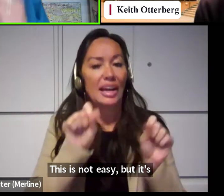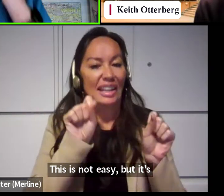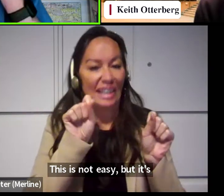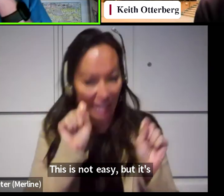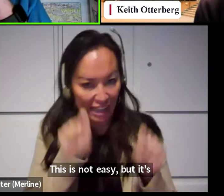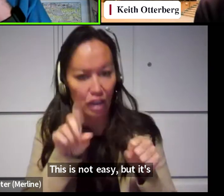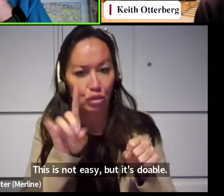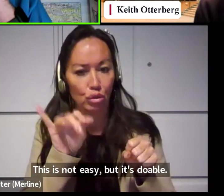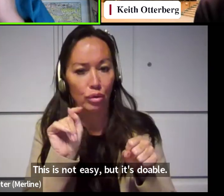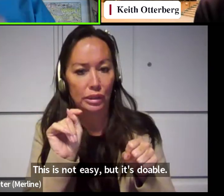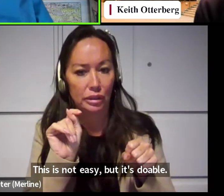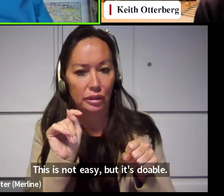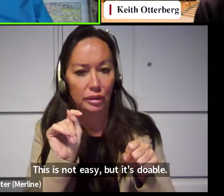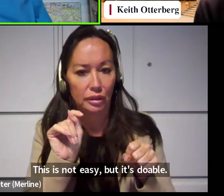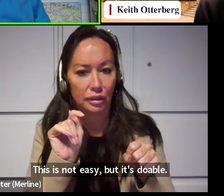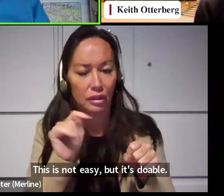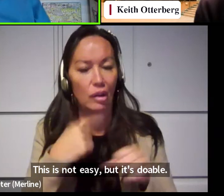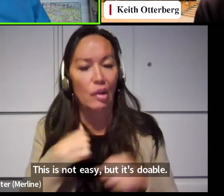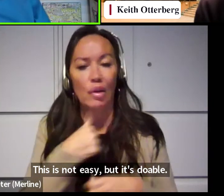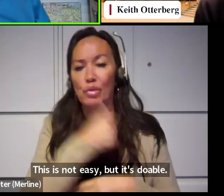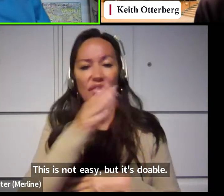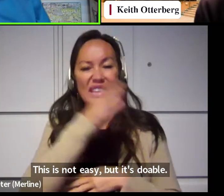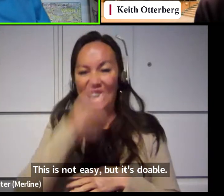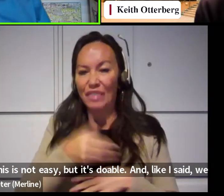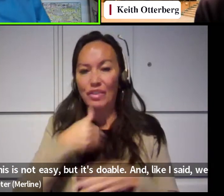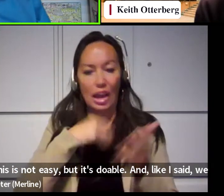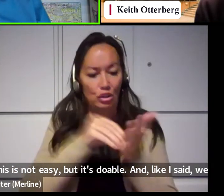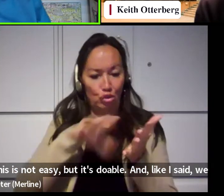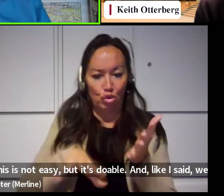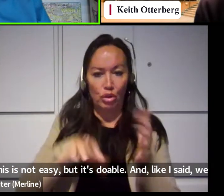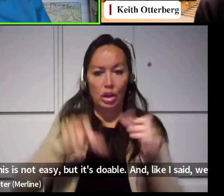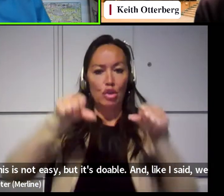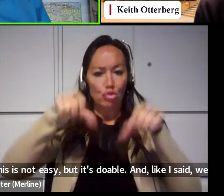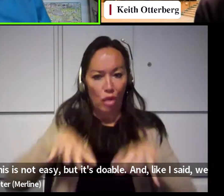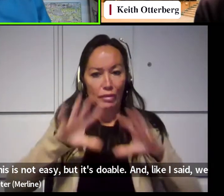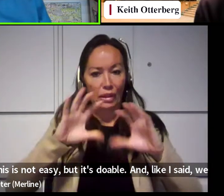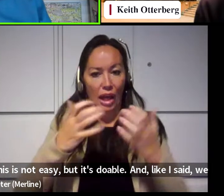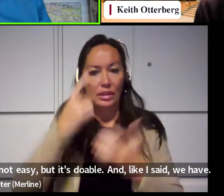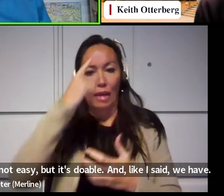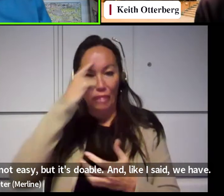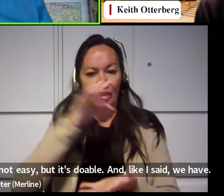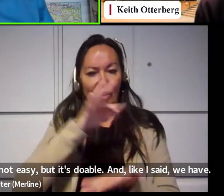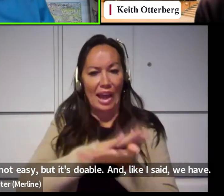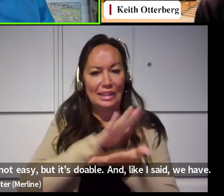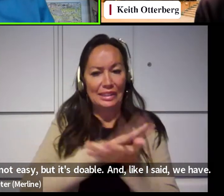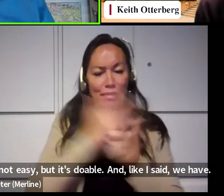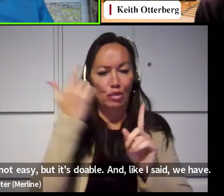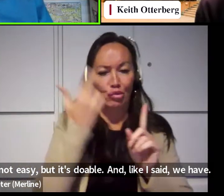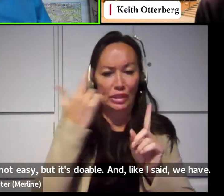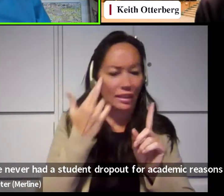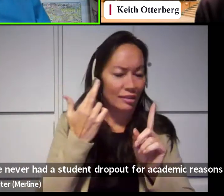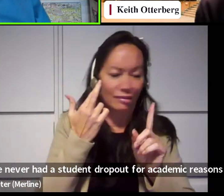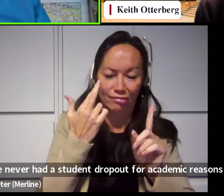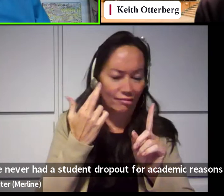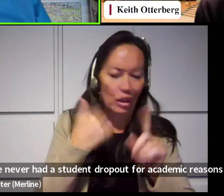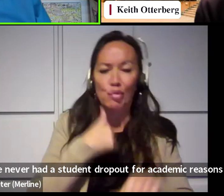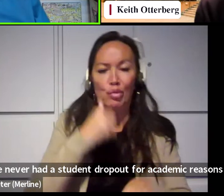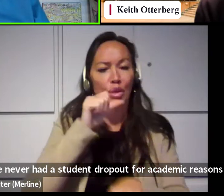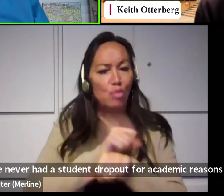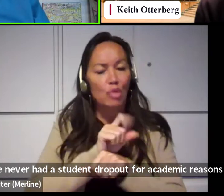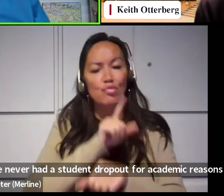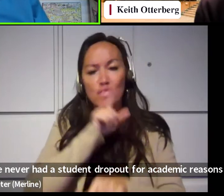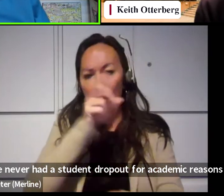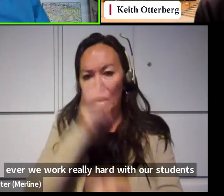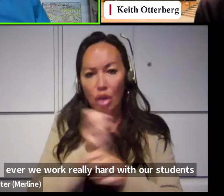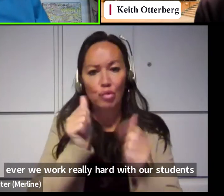we've never had a student drop out for academic reasons, ever. We work really hard with our students, make sure